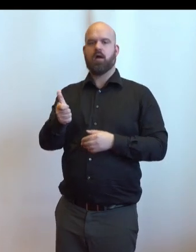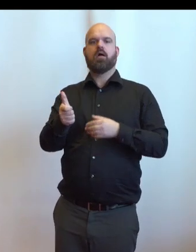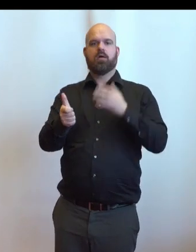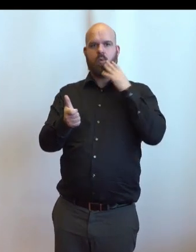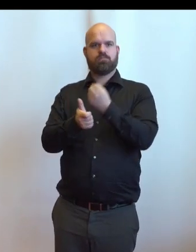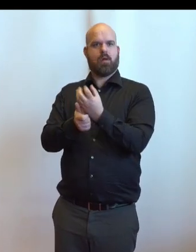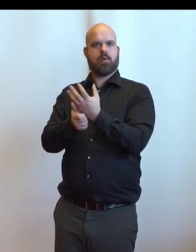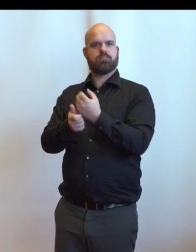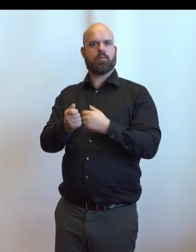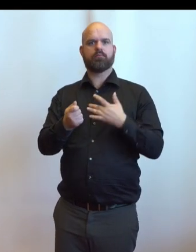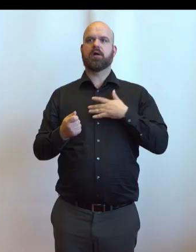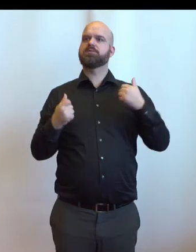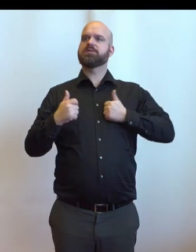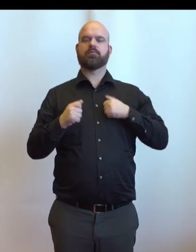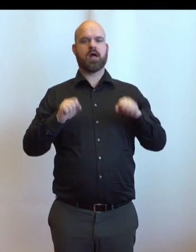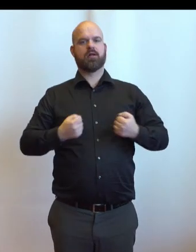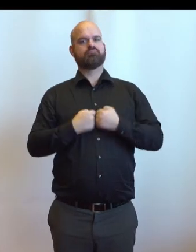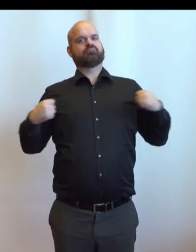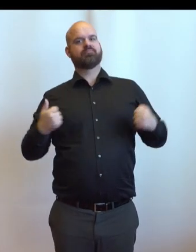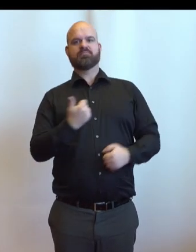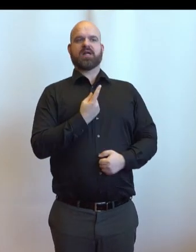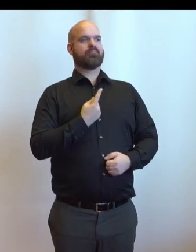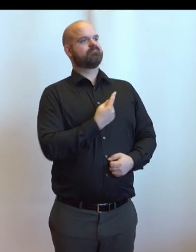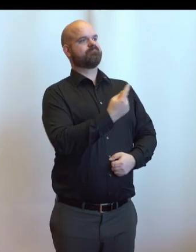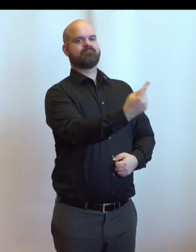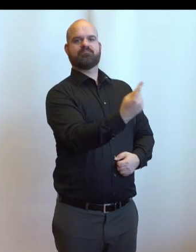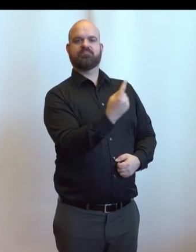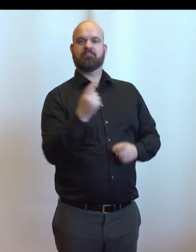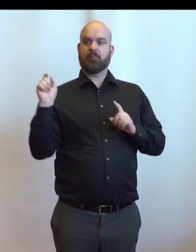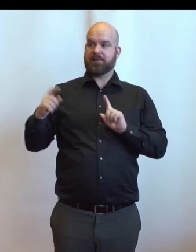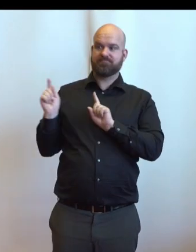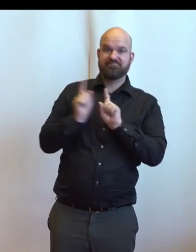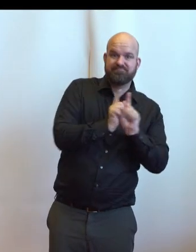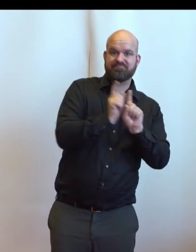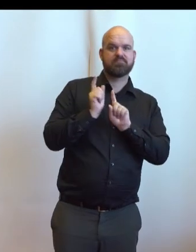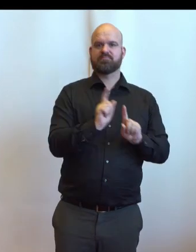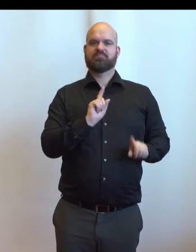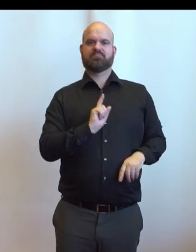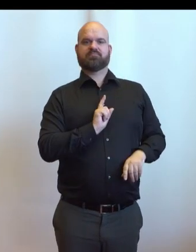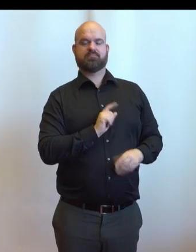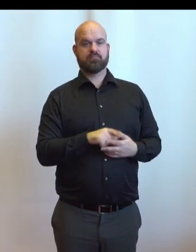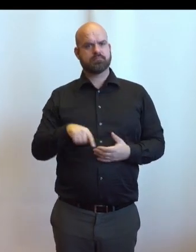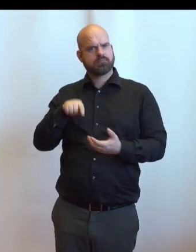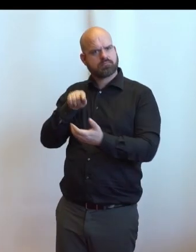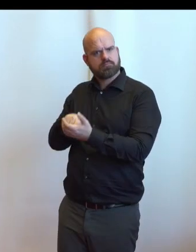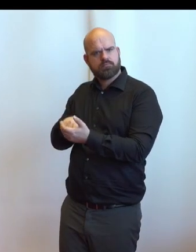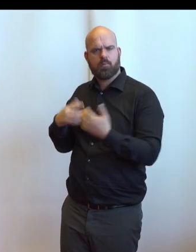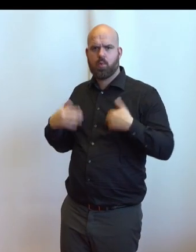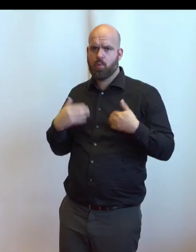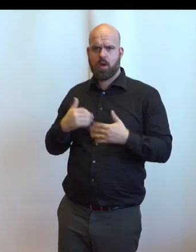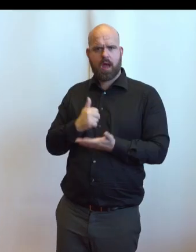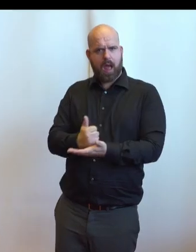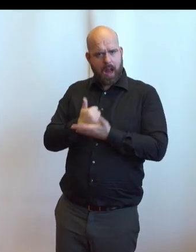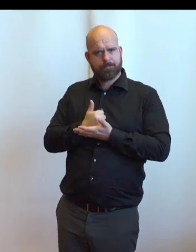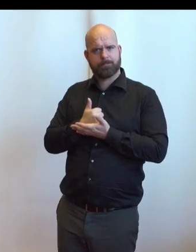life. I can say that this software is a drushti, like it is a true vision for us. I must thank